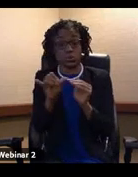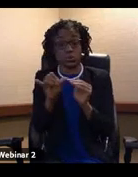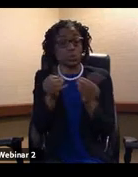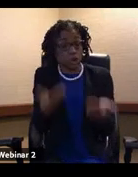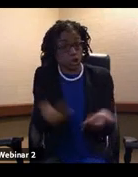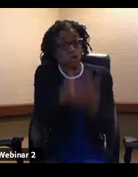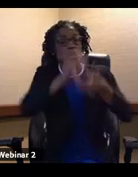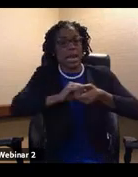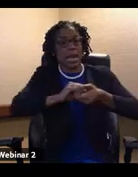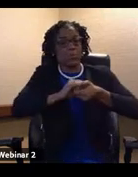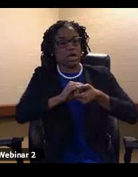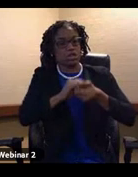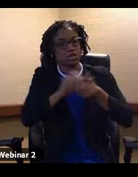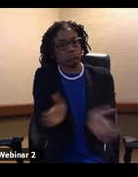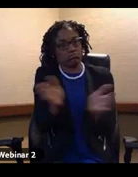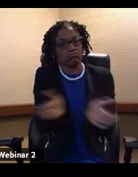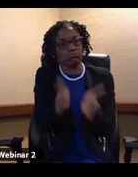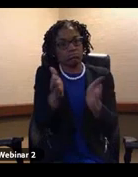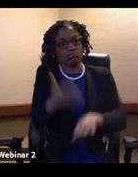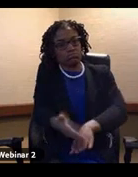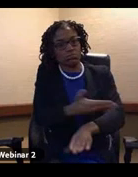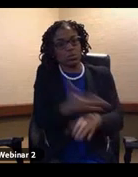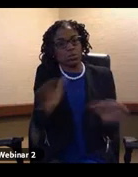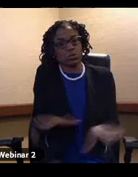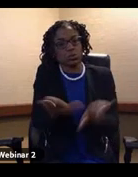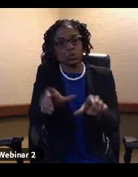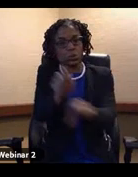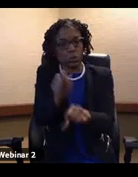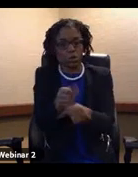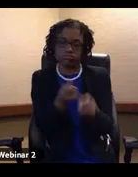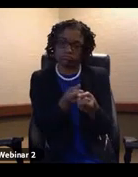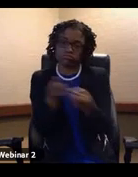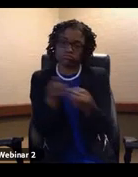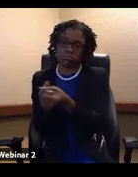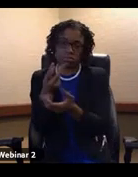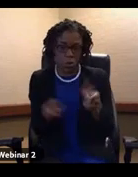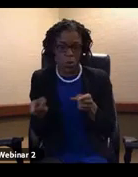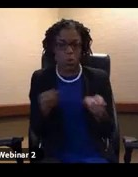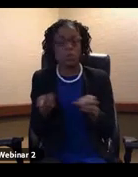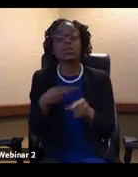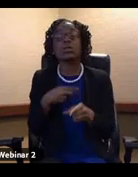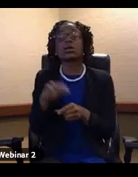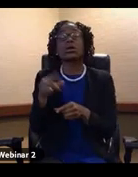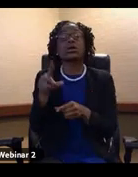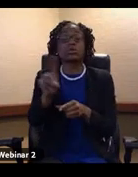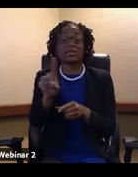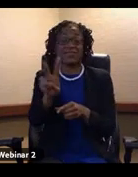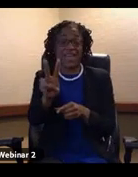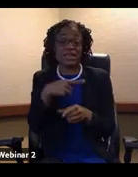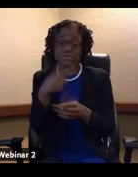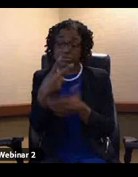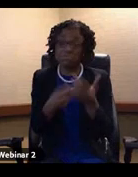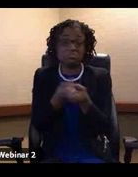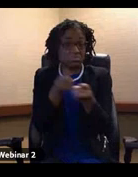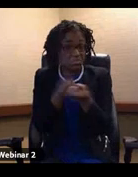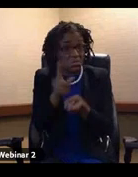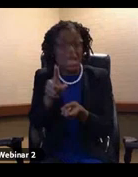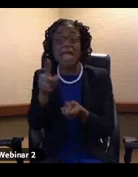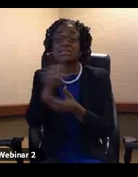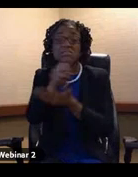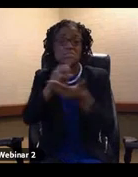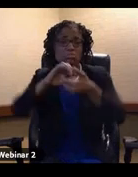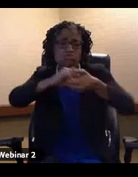work. Organizations that have never done work with survivors of sexual assault or domestic violence have been funded. They just design their projects with